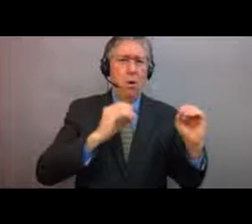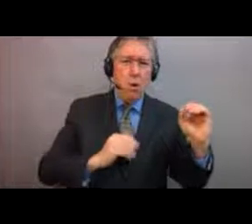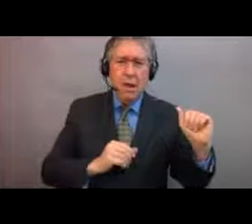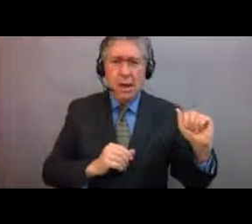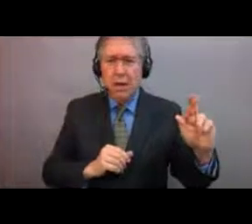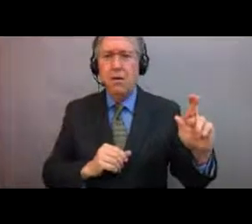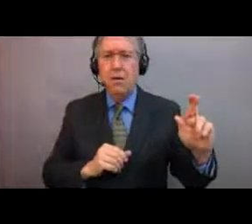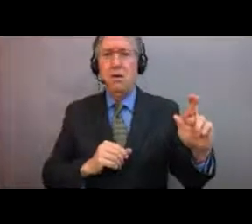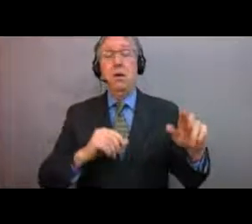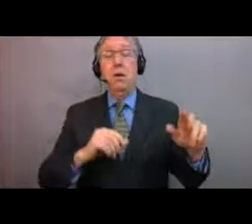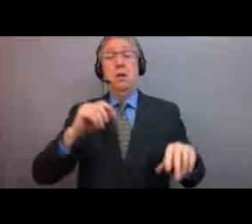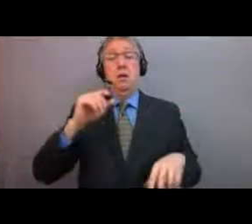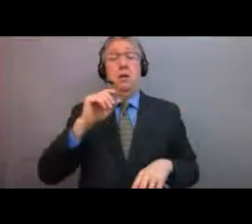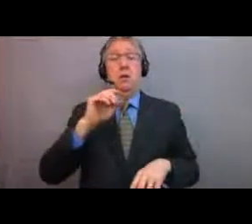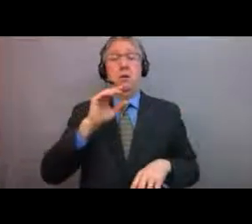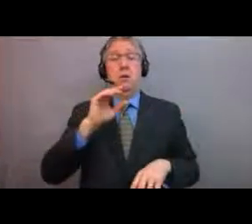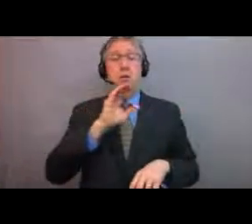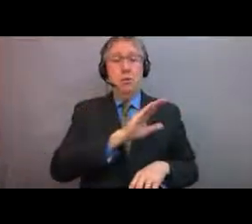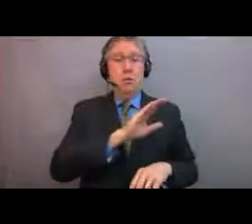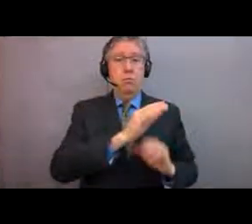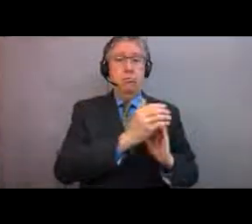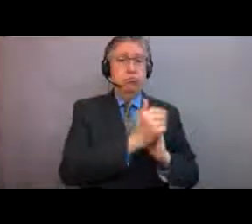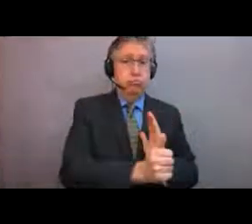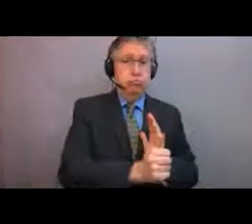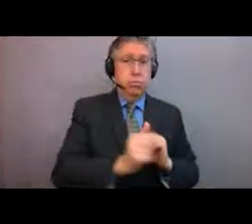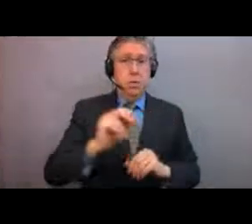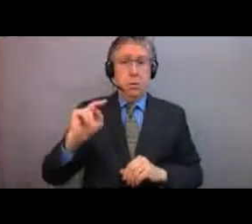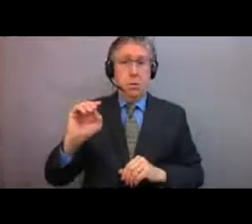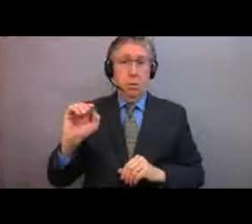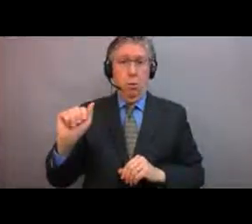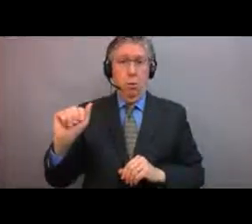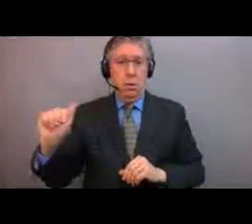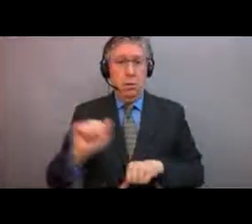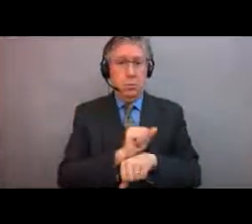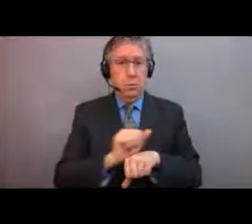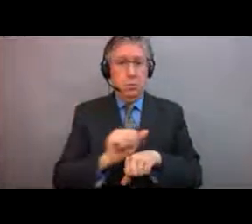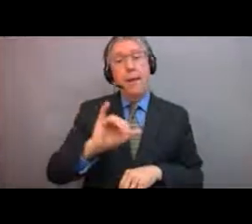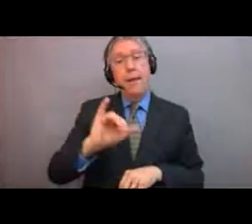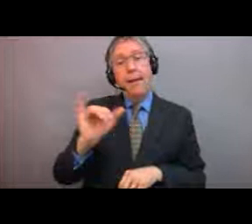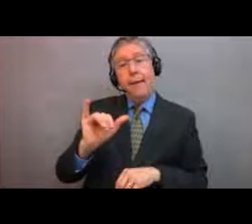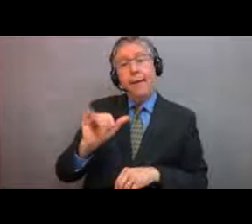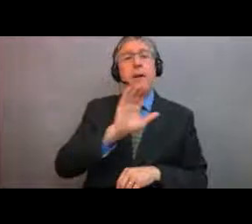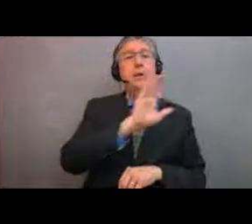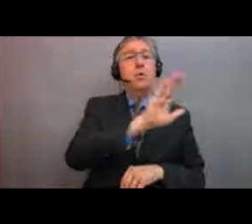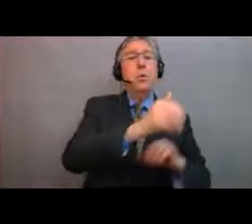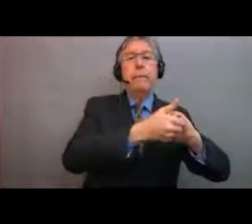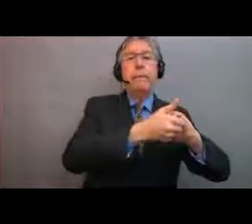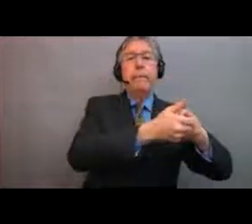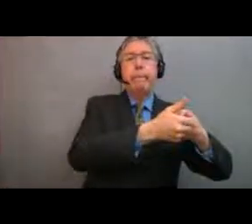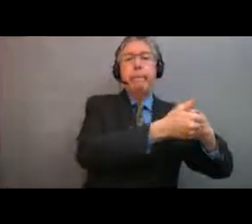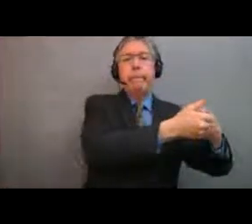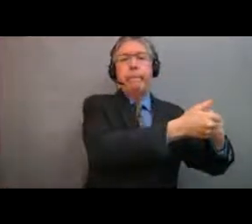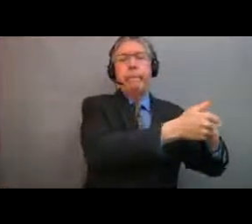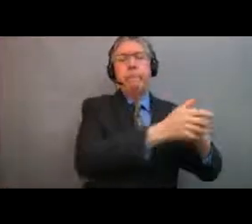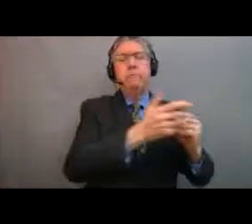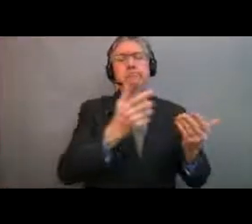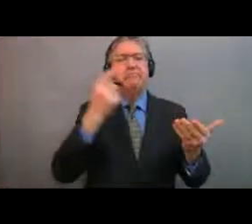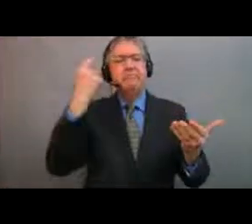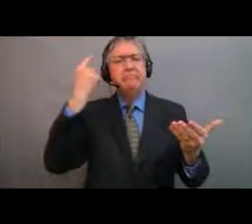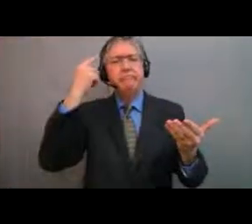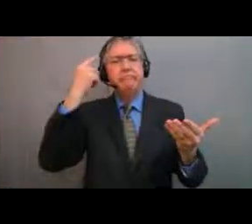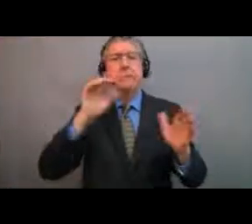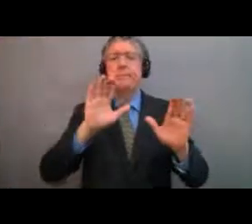using both the talents of the NOAA employees and the colleagues with whom they work? And the answer rests